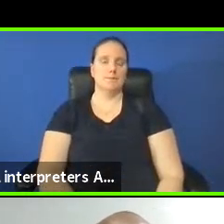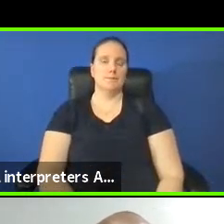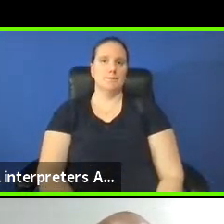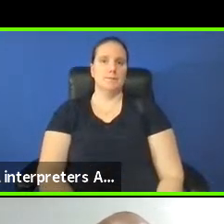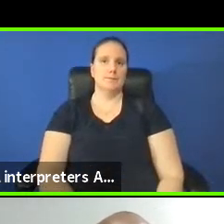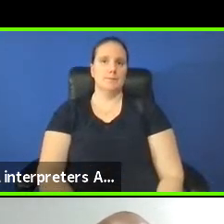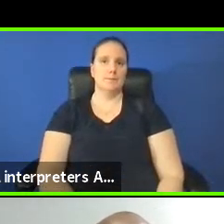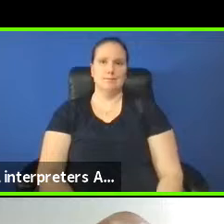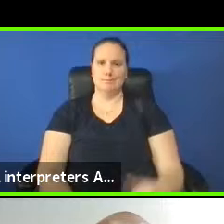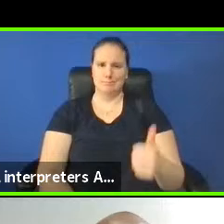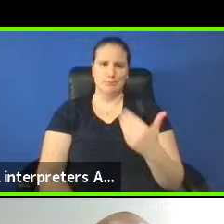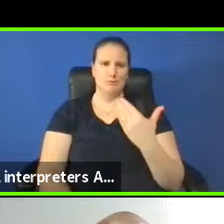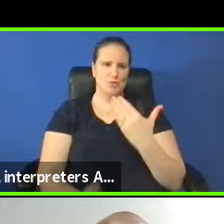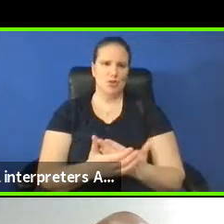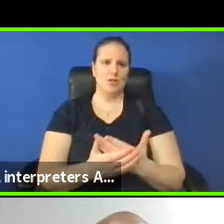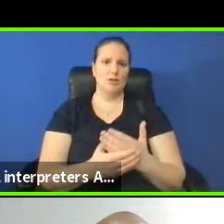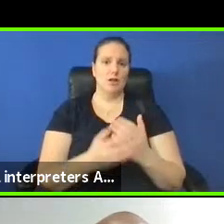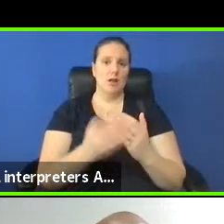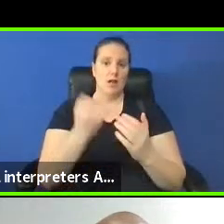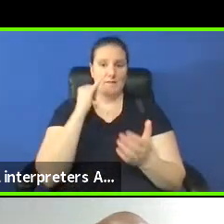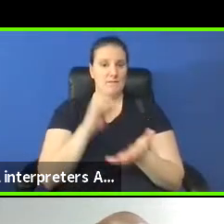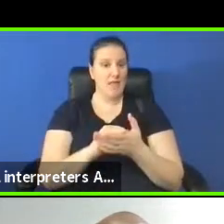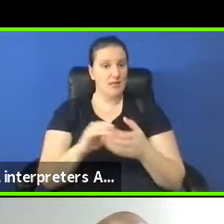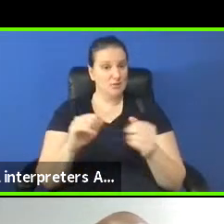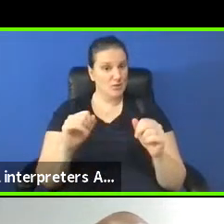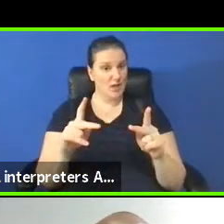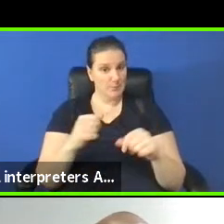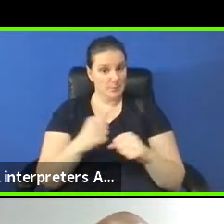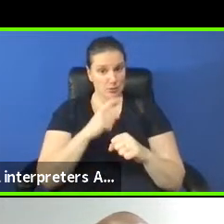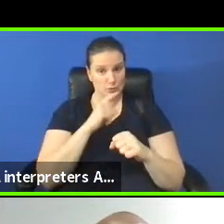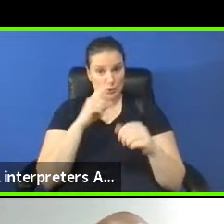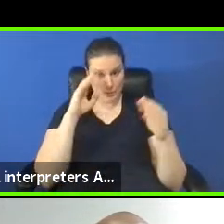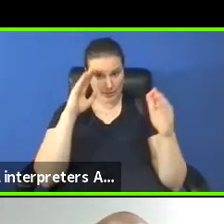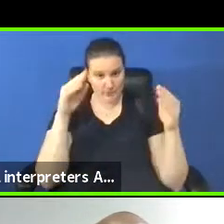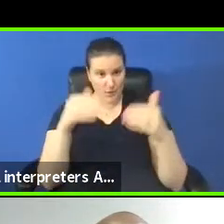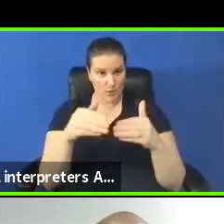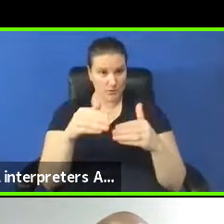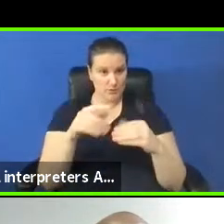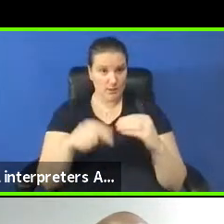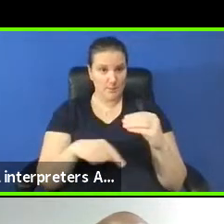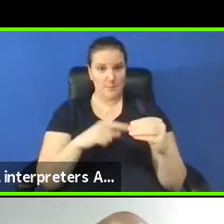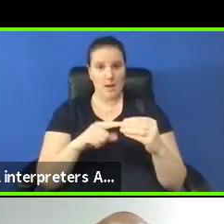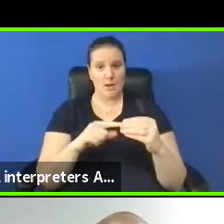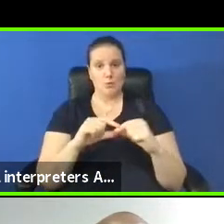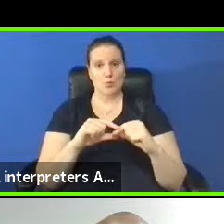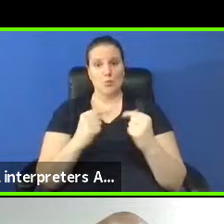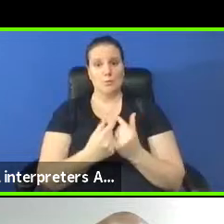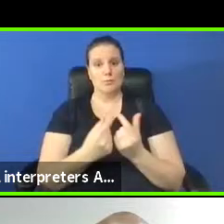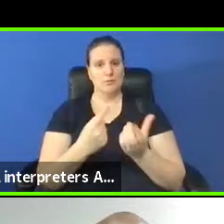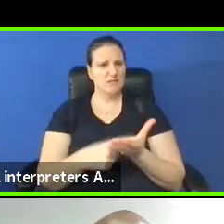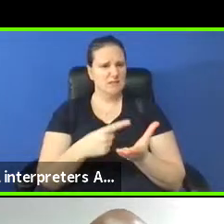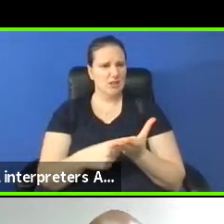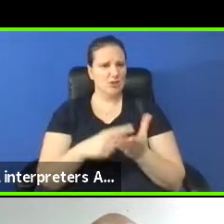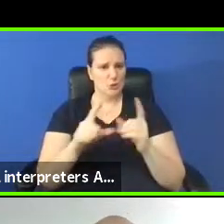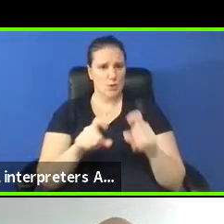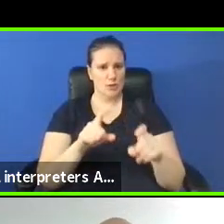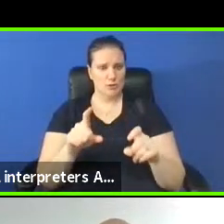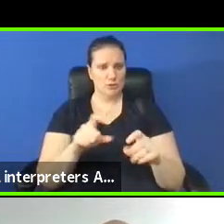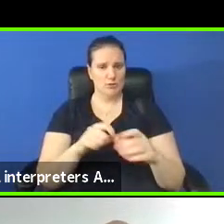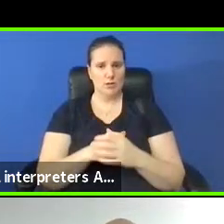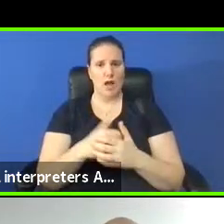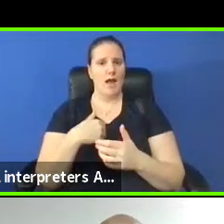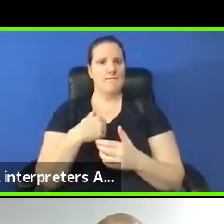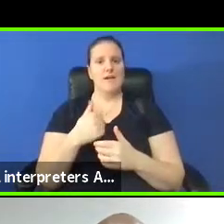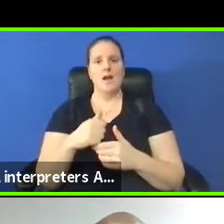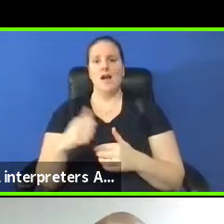Very good. So if it's okay, I wanted to make sure we focus in on the group discussion question, which is there anything